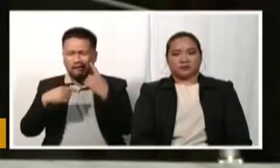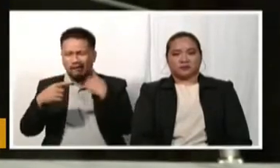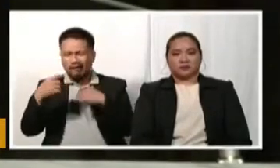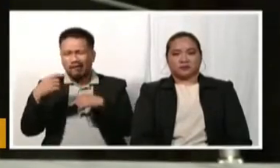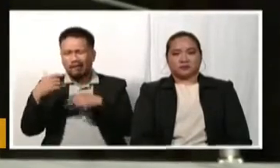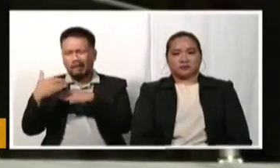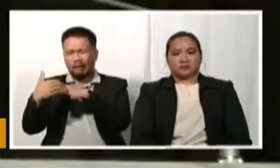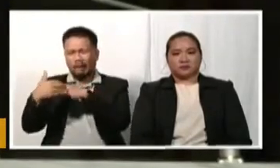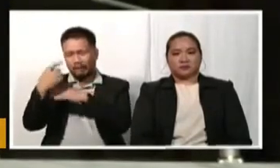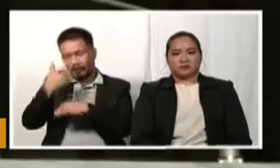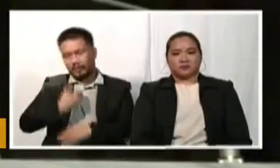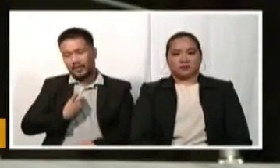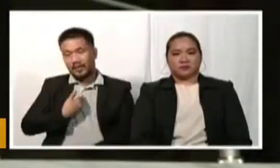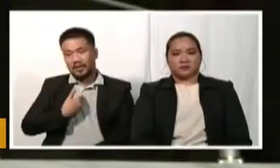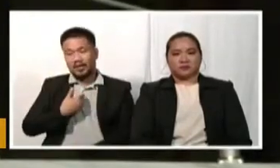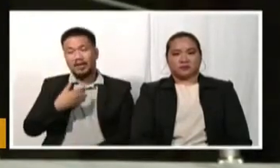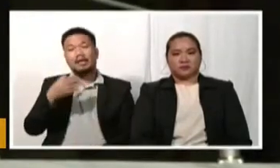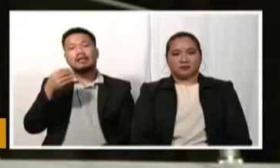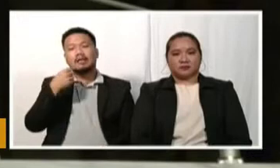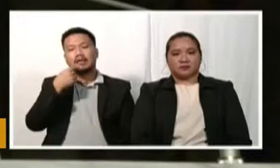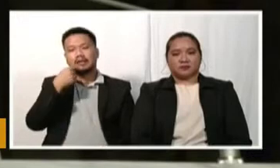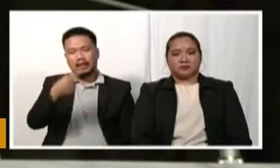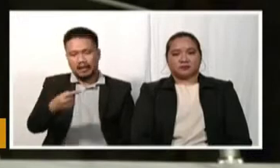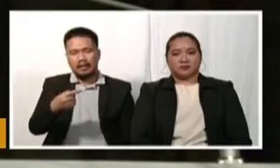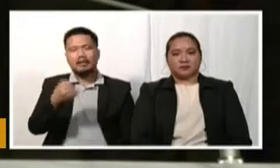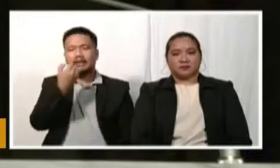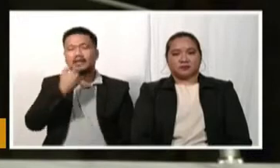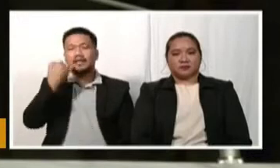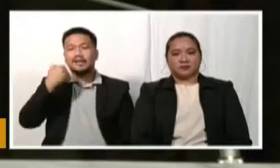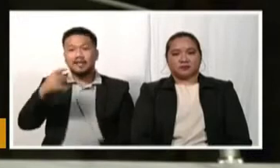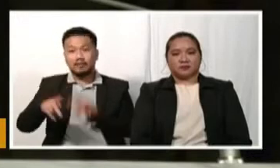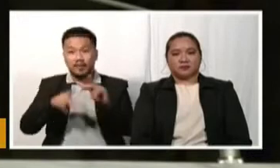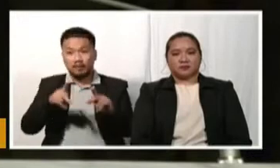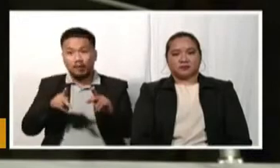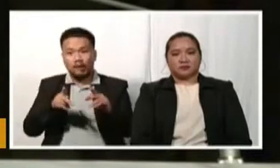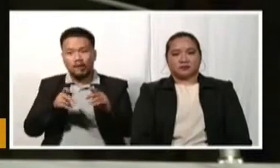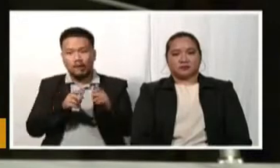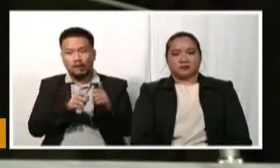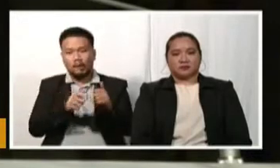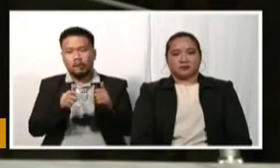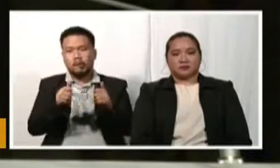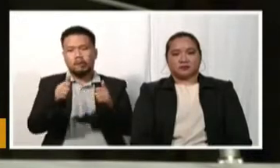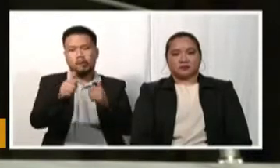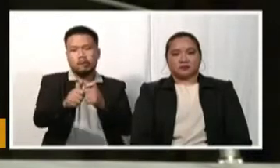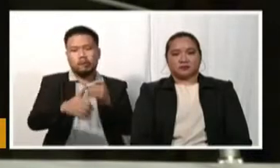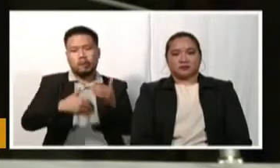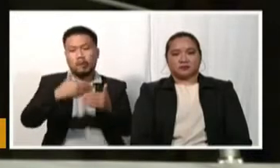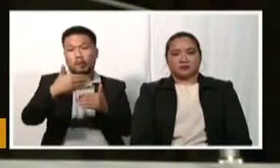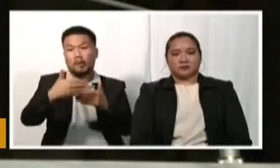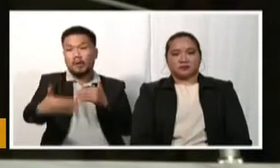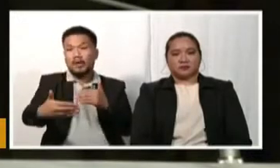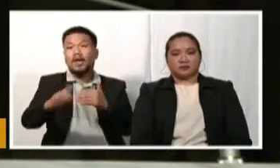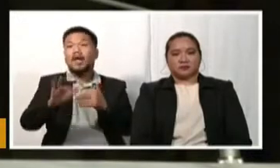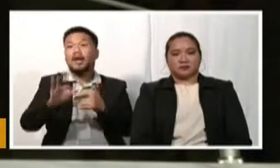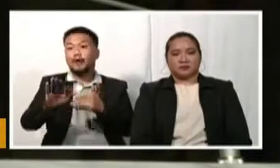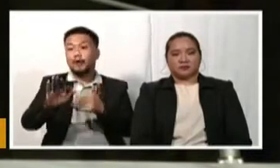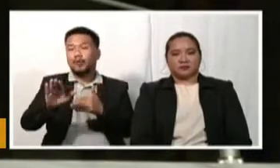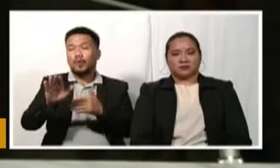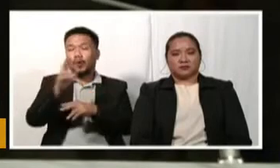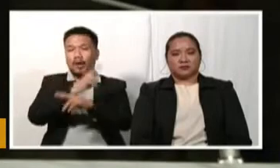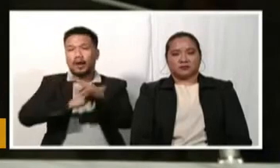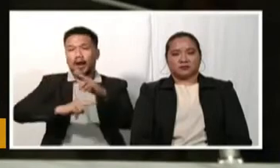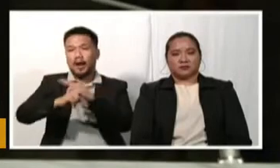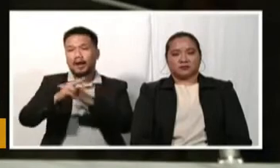go forward, and you lift up your staff, and with hand